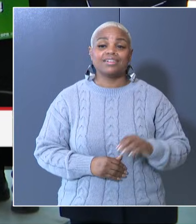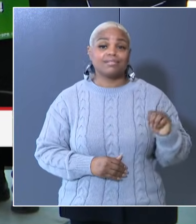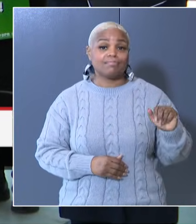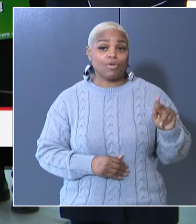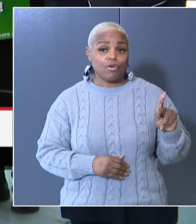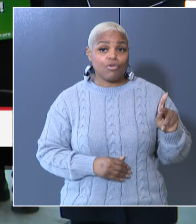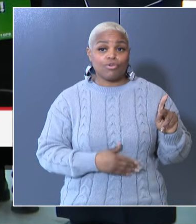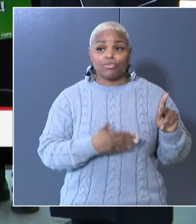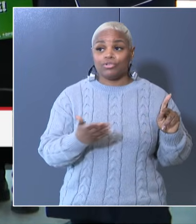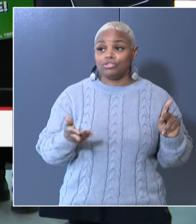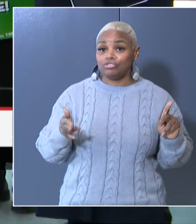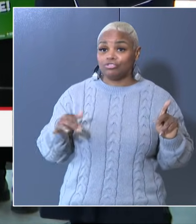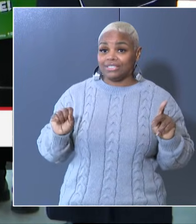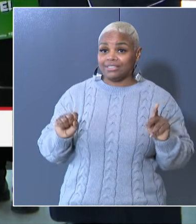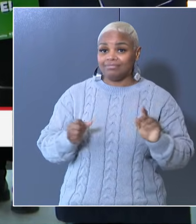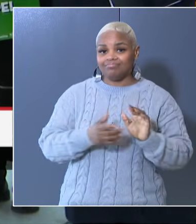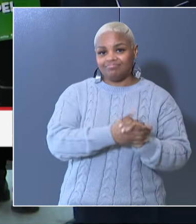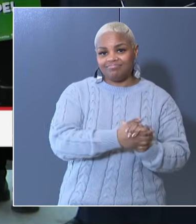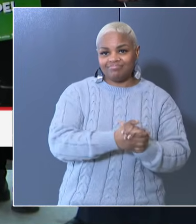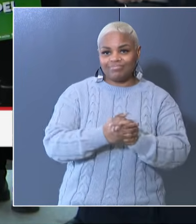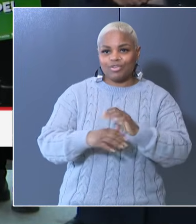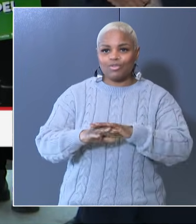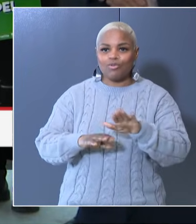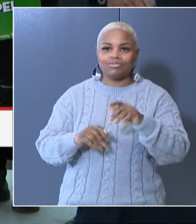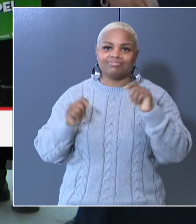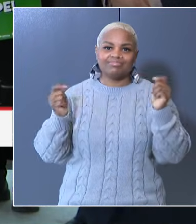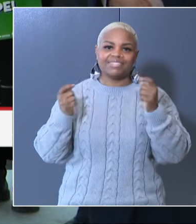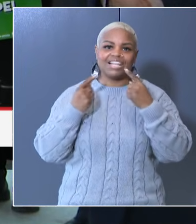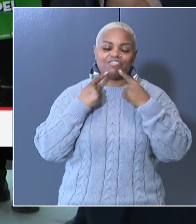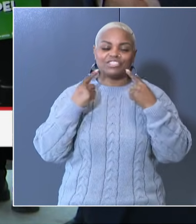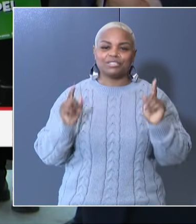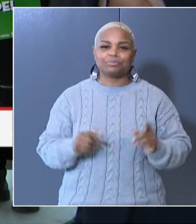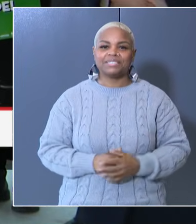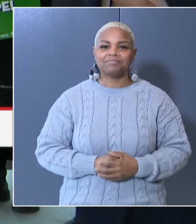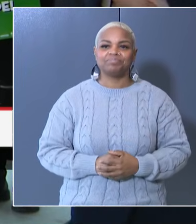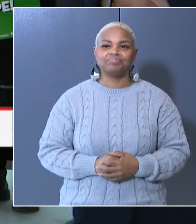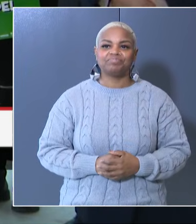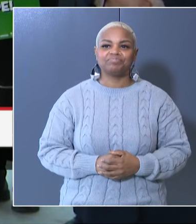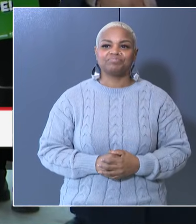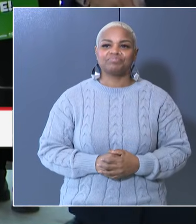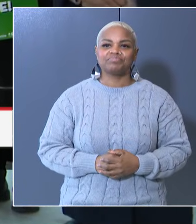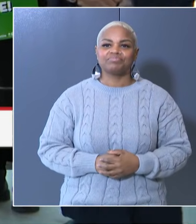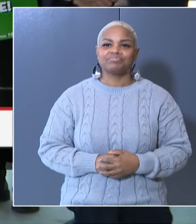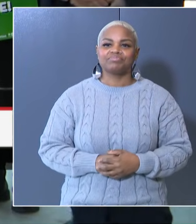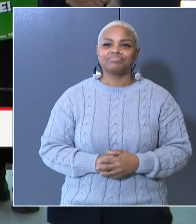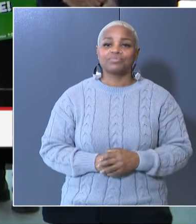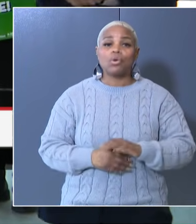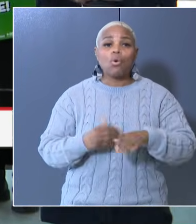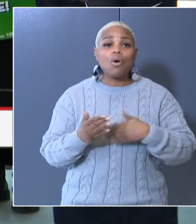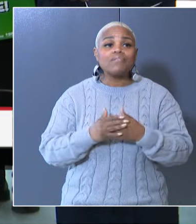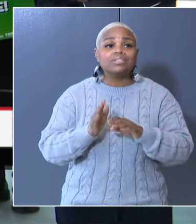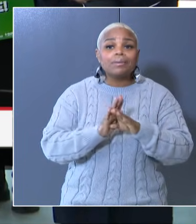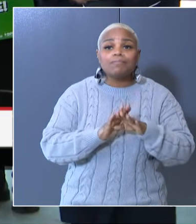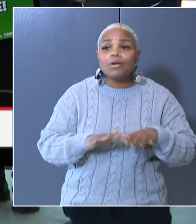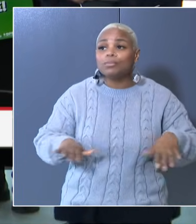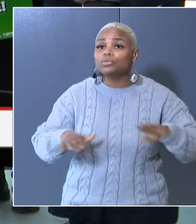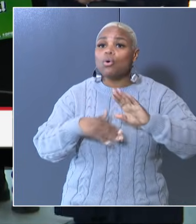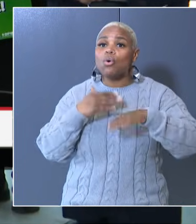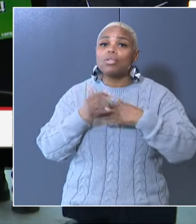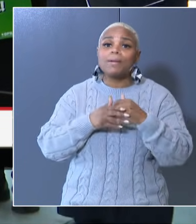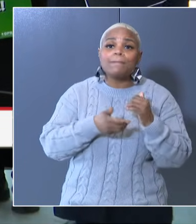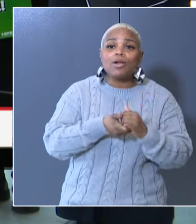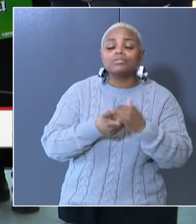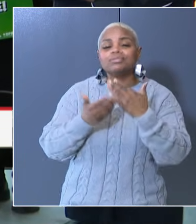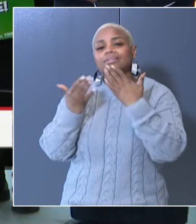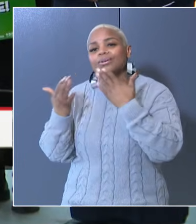head investors, thank you for believing in a more inclusive development ecosystem and investing in people and places where